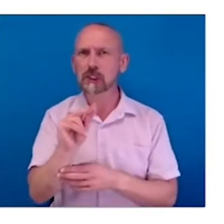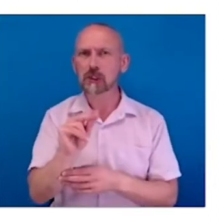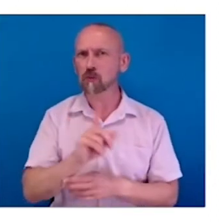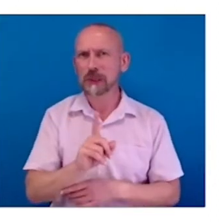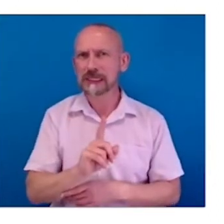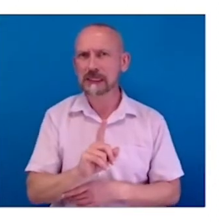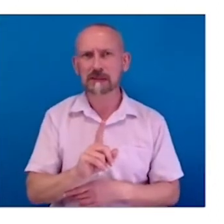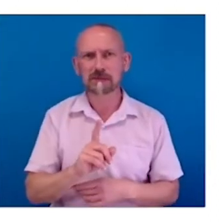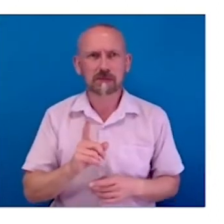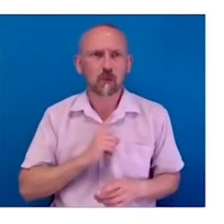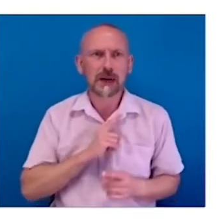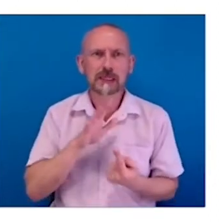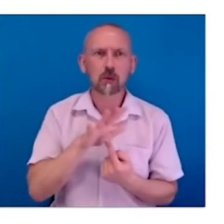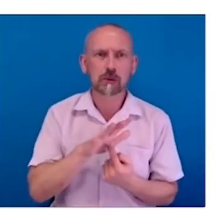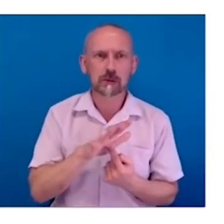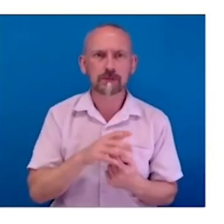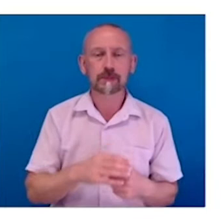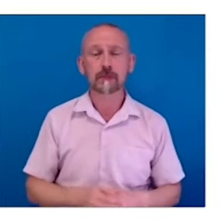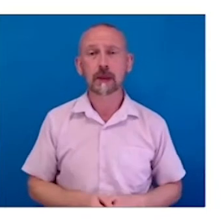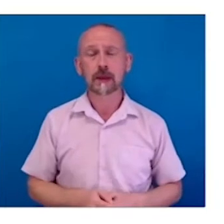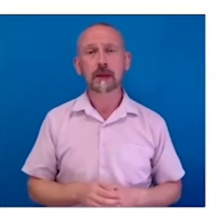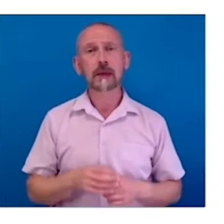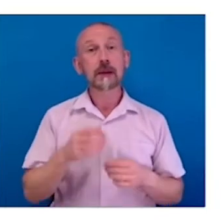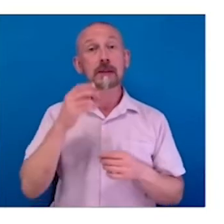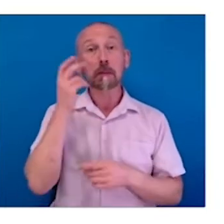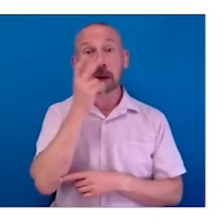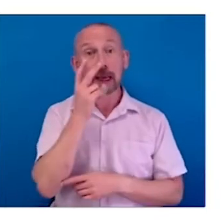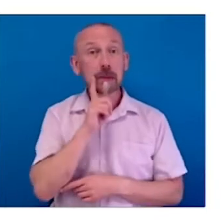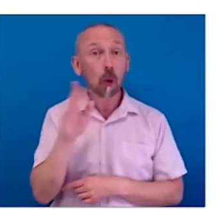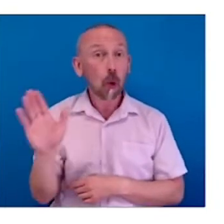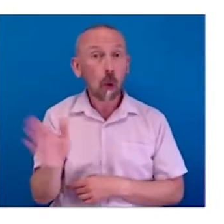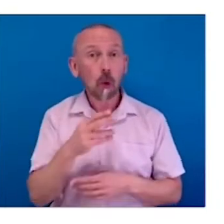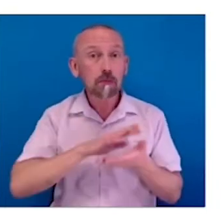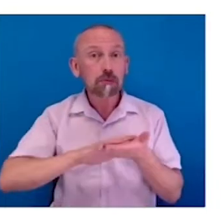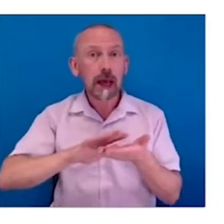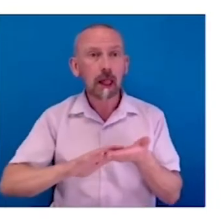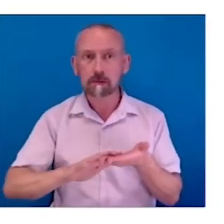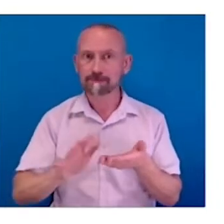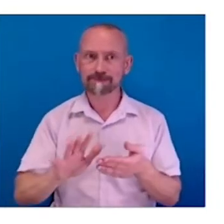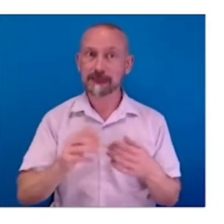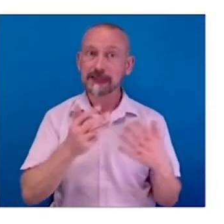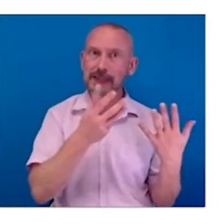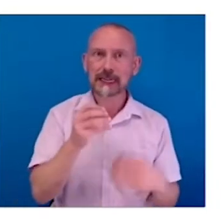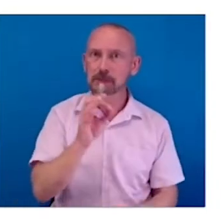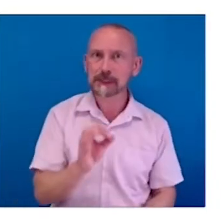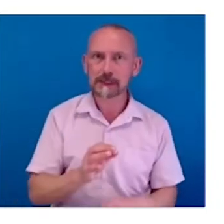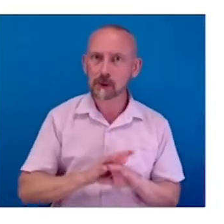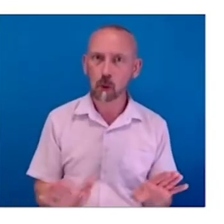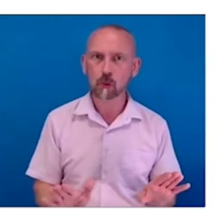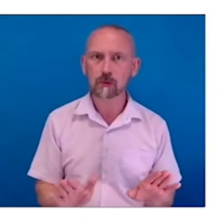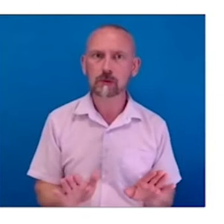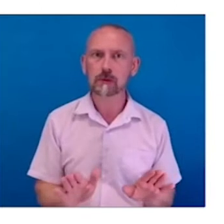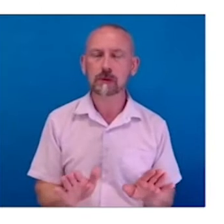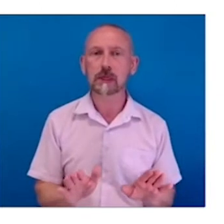totally blind do not read Braille. That's according to both RNIB in the UK and NFB in the